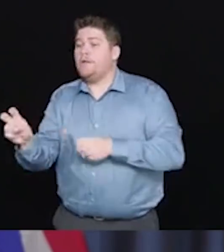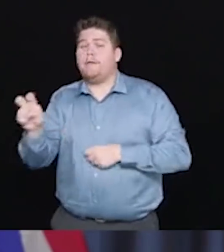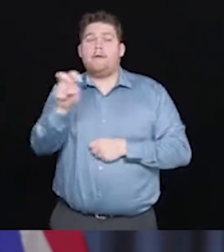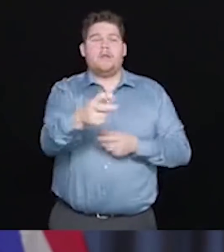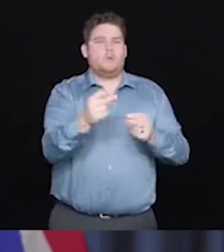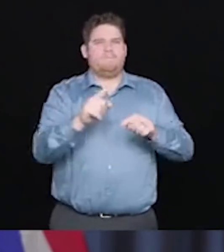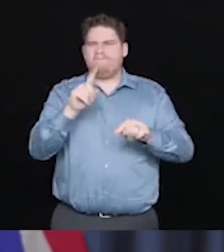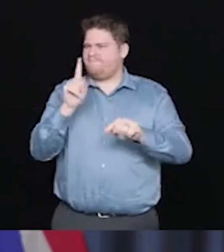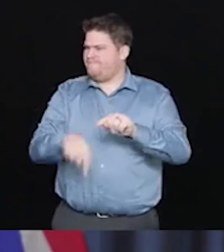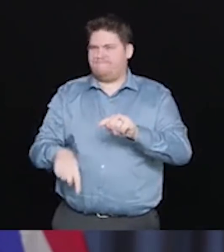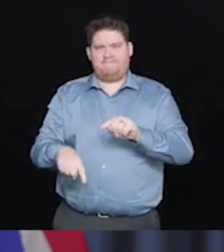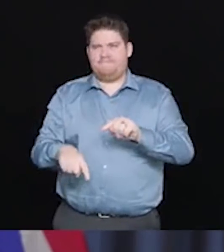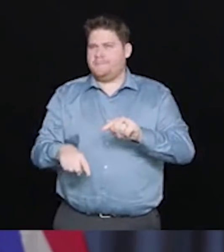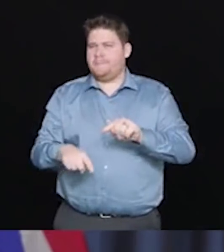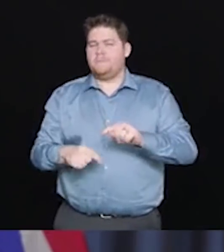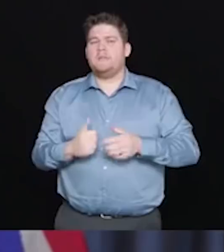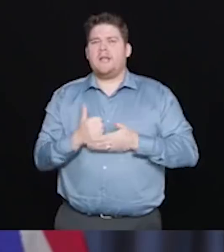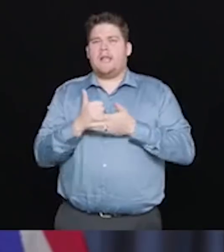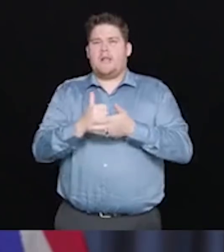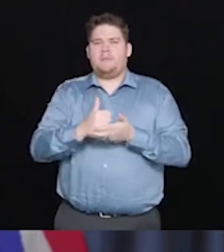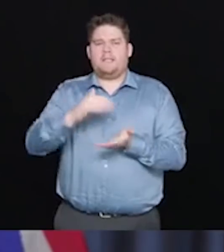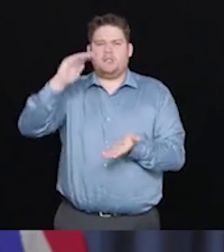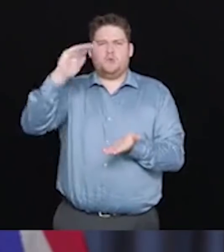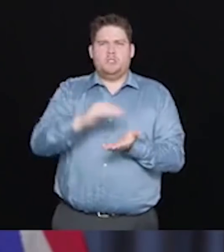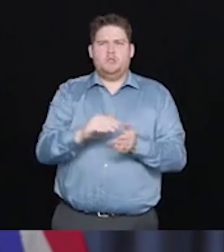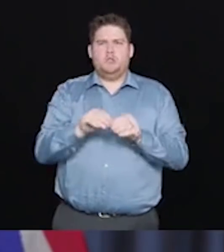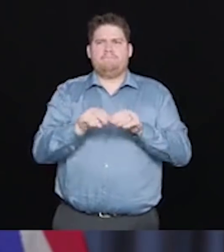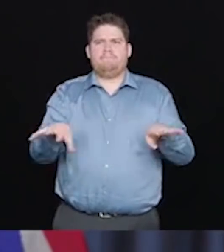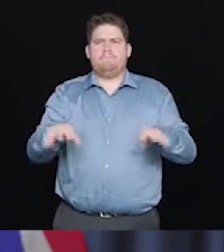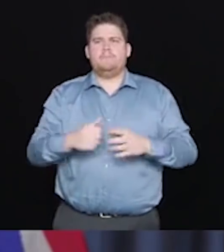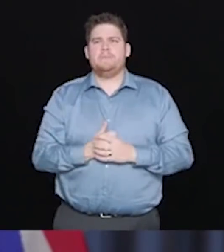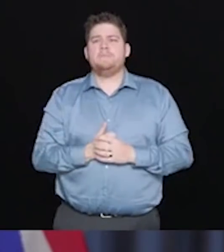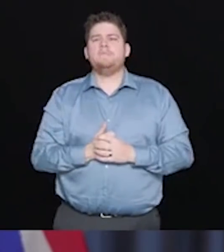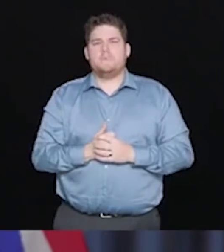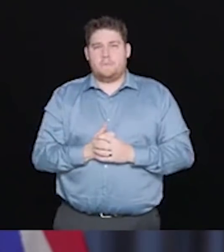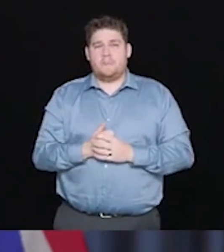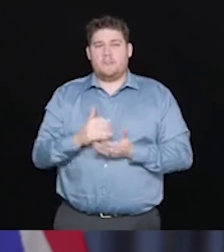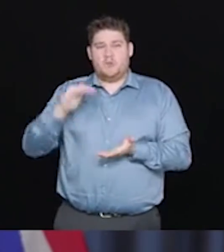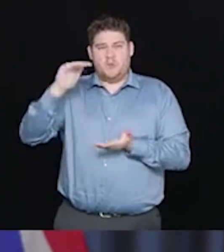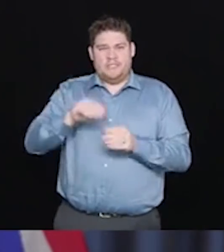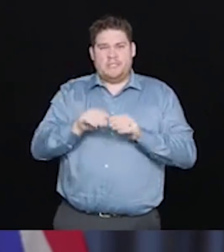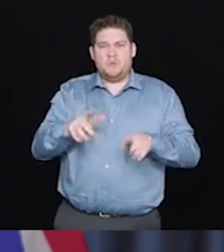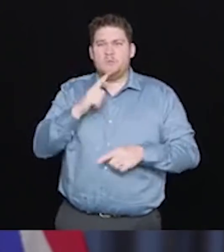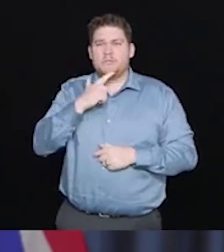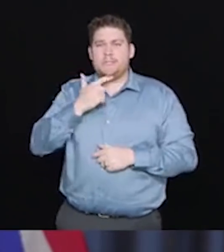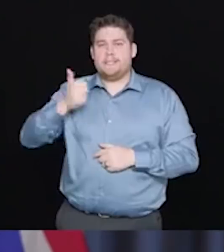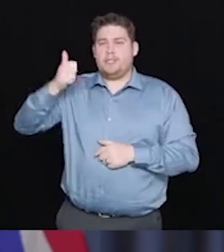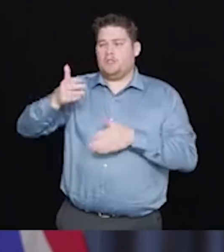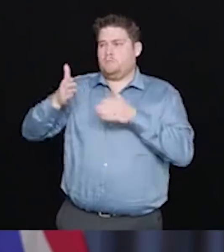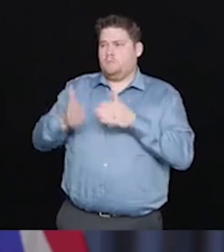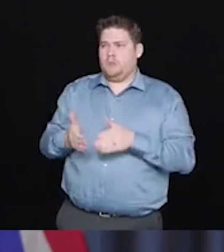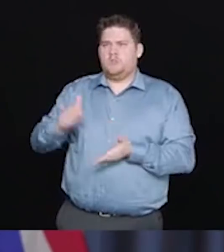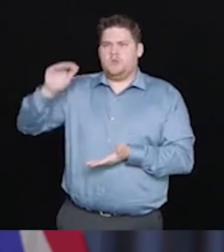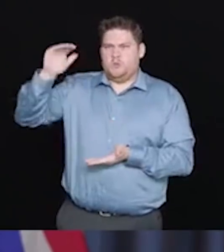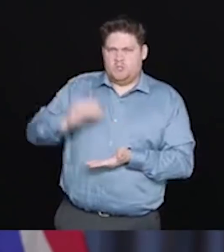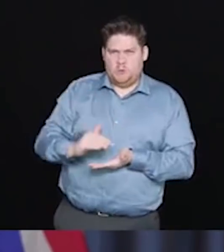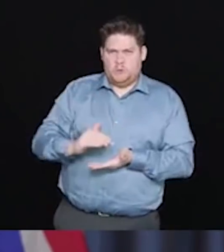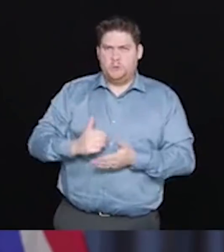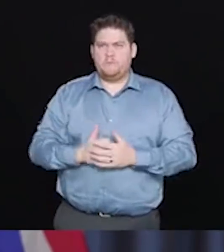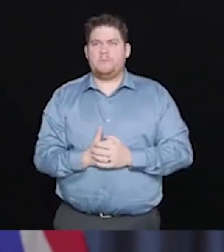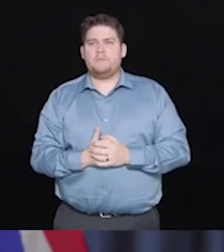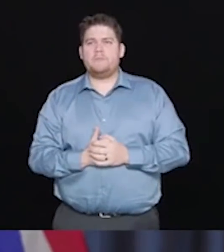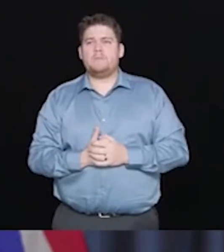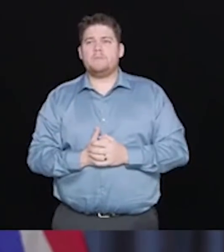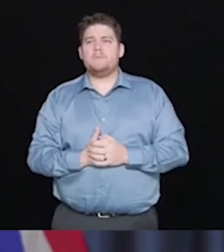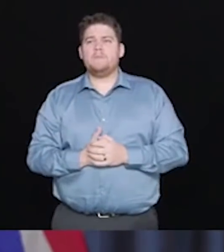where we've had a patchwork system of care providers, healthcare workers of various different kinds who move between